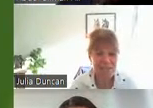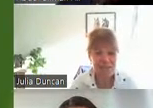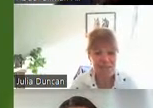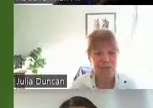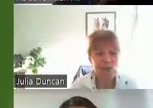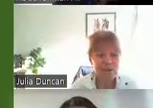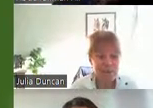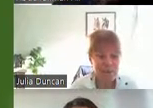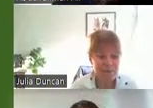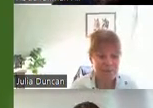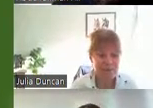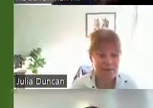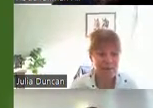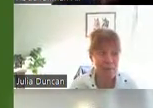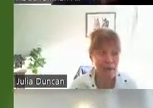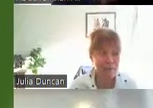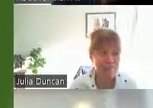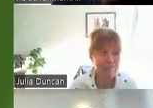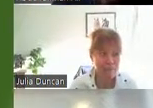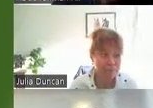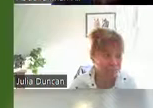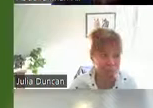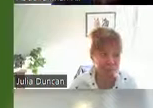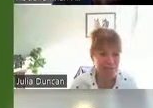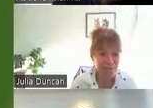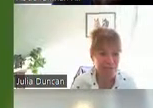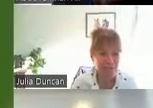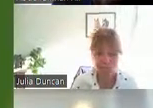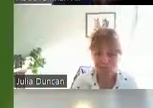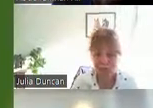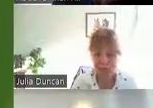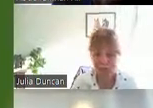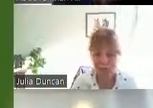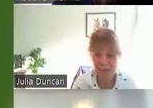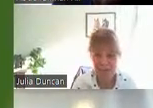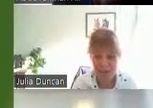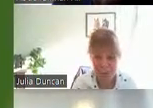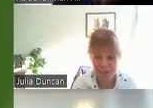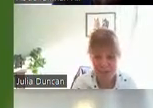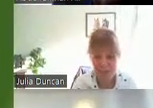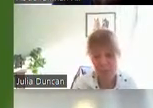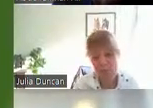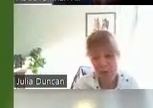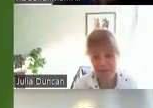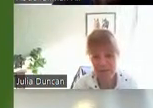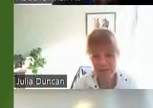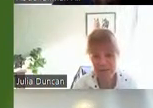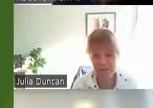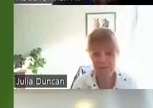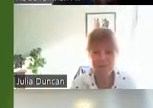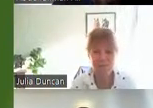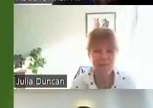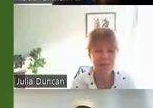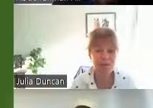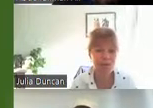here, which it's really all incredibly basic stuff, you know, around assume nothing, ask lots of questions. Don't be frightened to ask